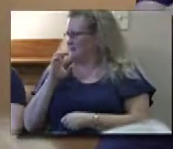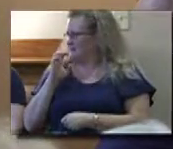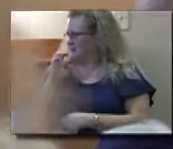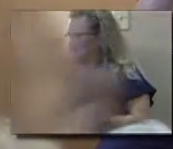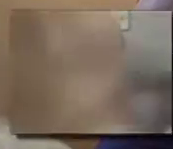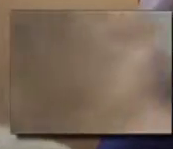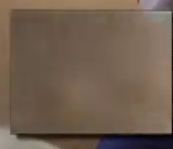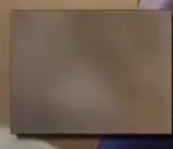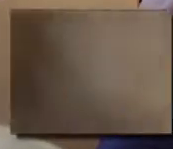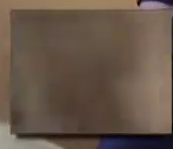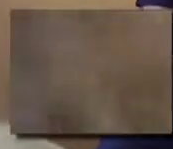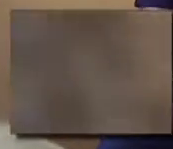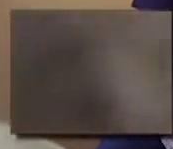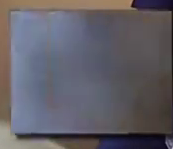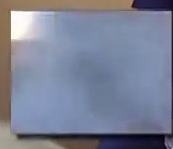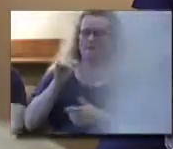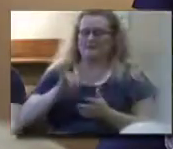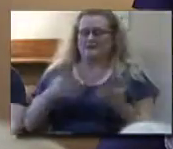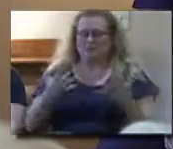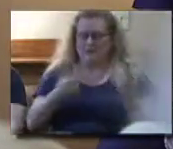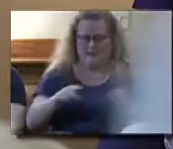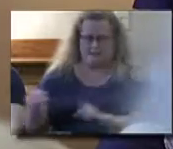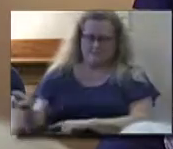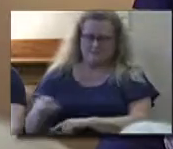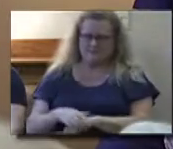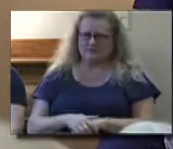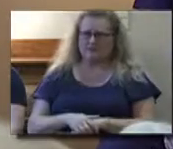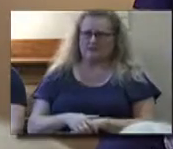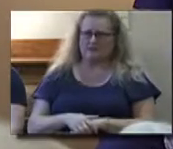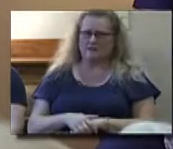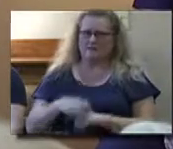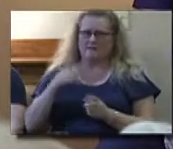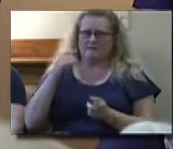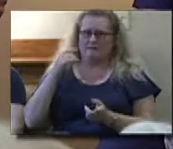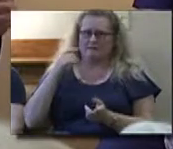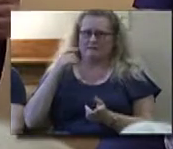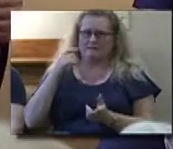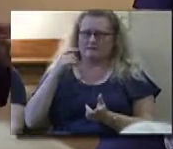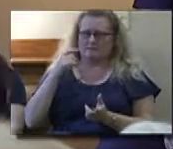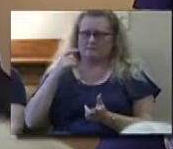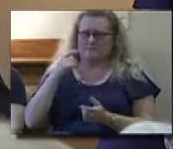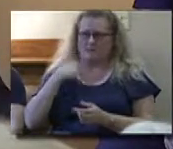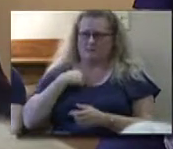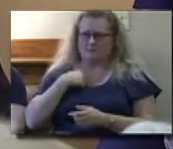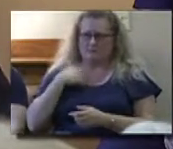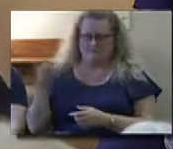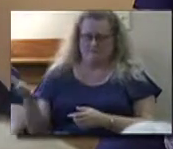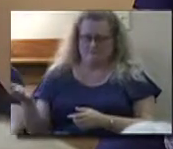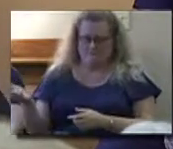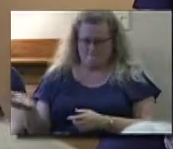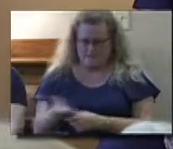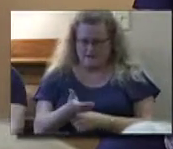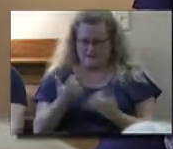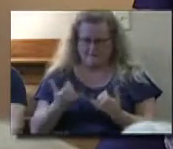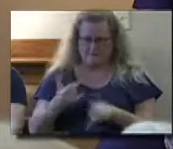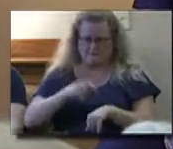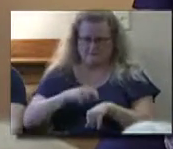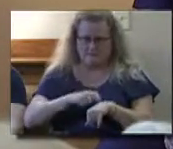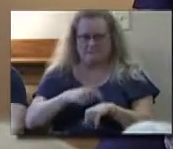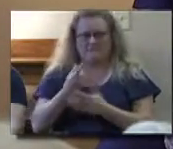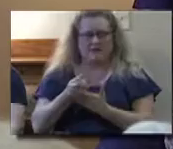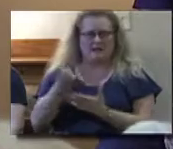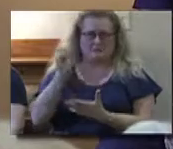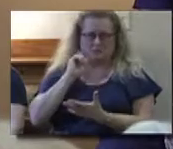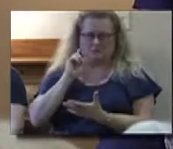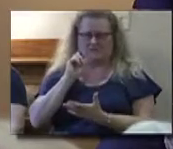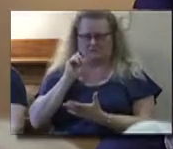This is what happens, okay? Let's say that I've been invited this time, which I was, this was just last week,